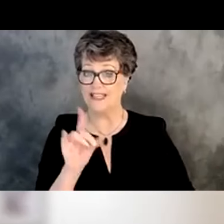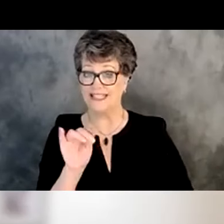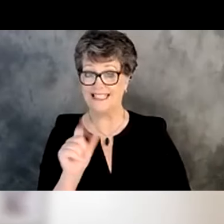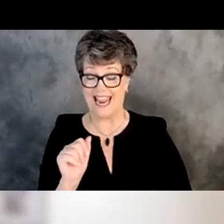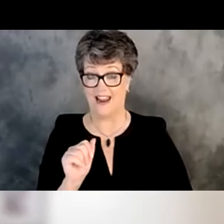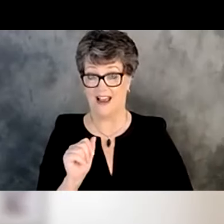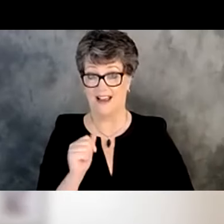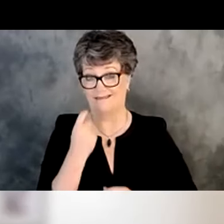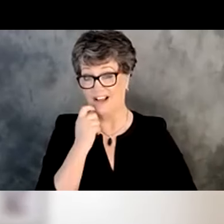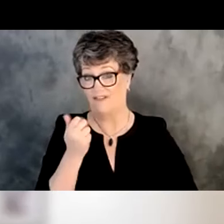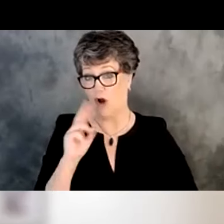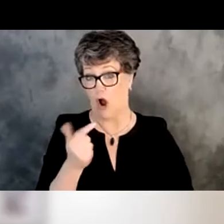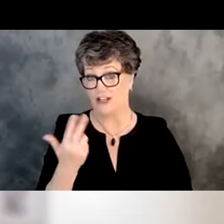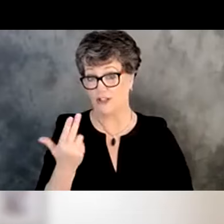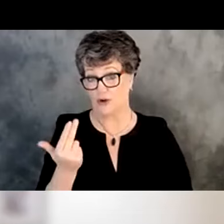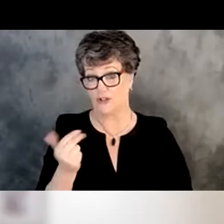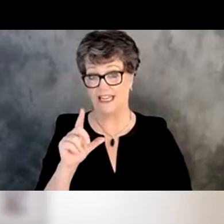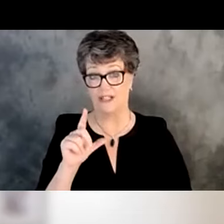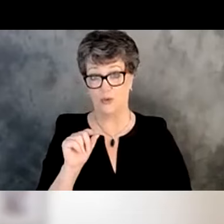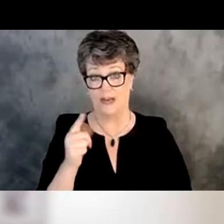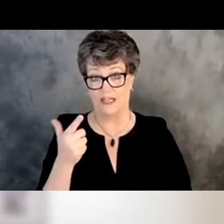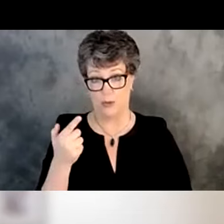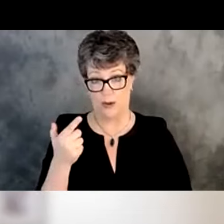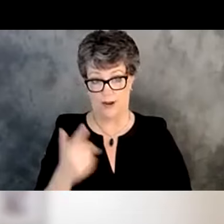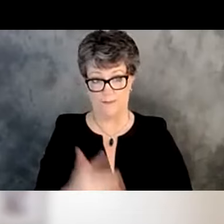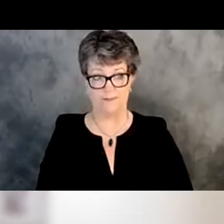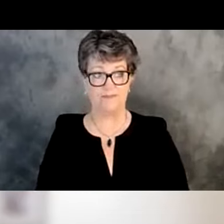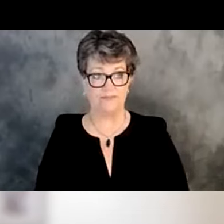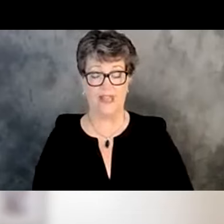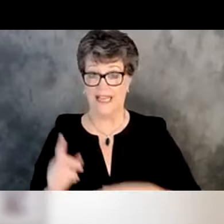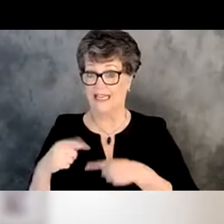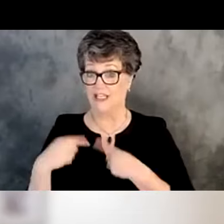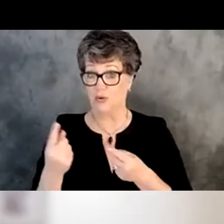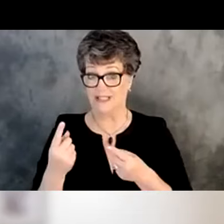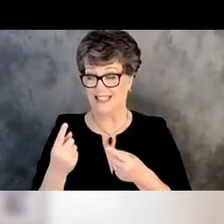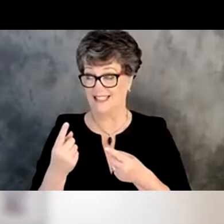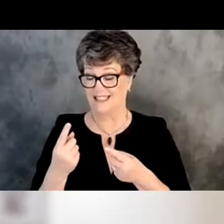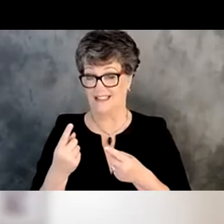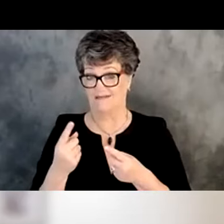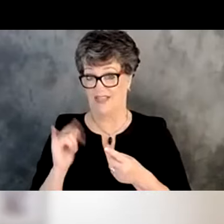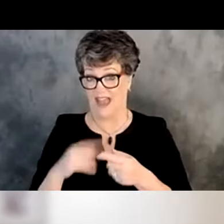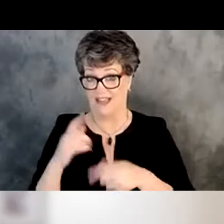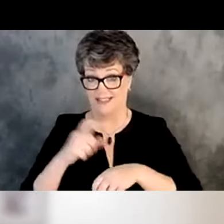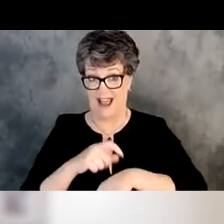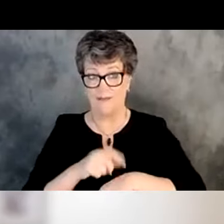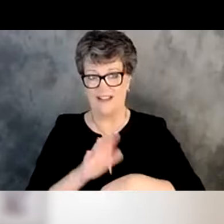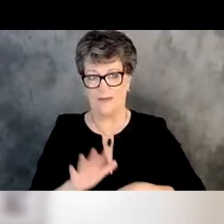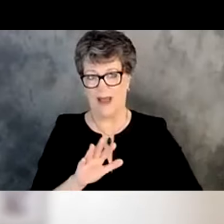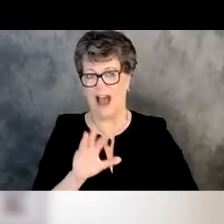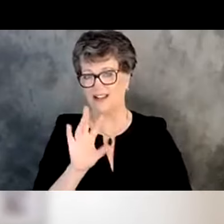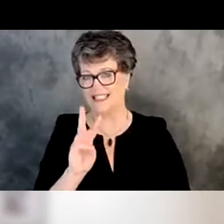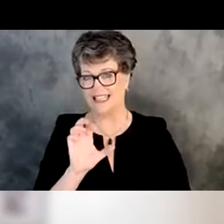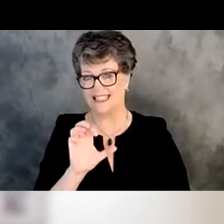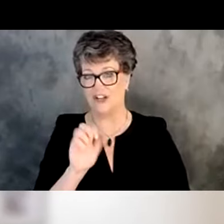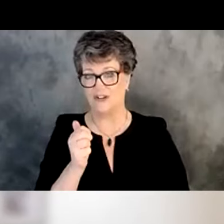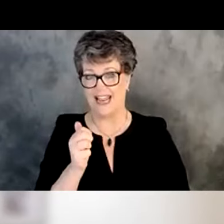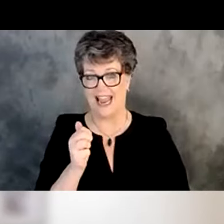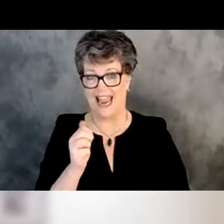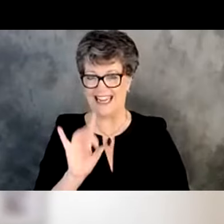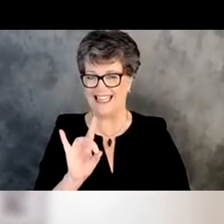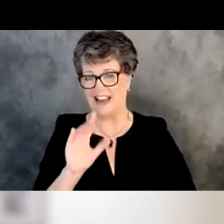August 13th, 2021. So since as of August 13th, there has been about